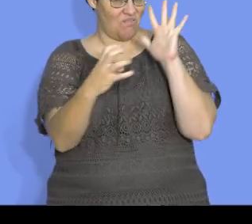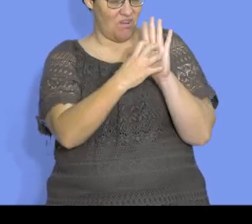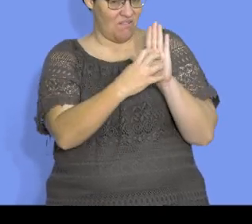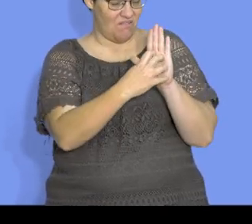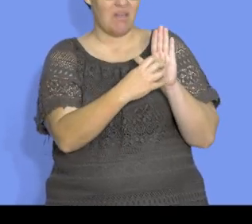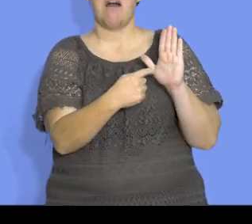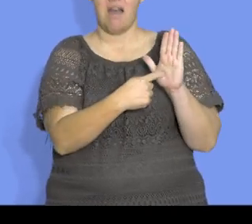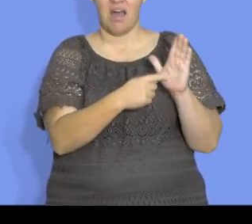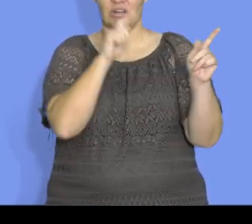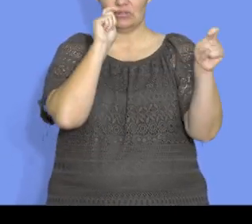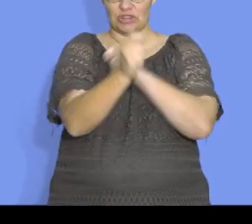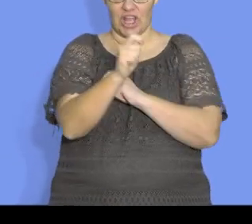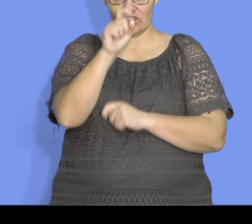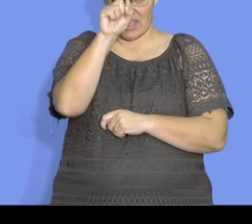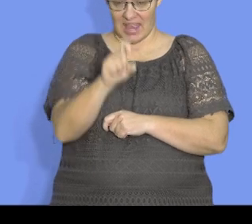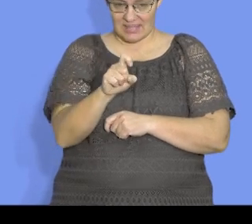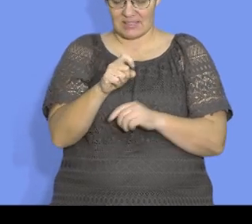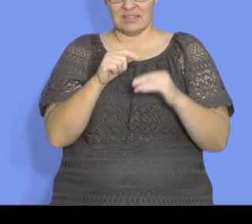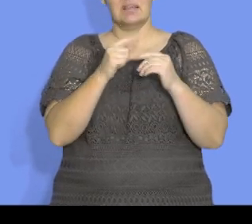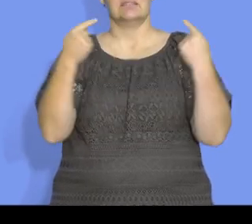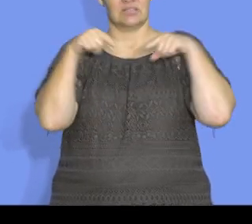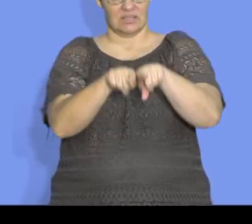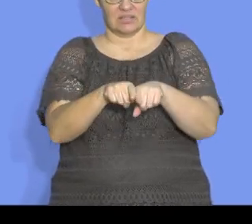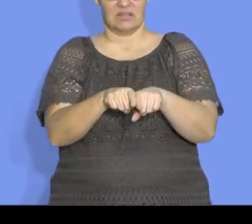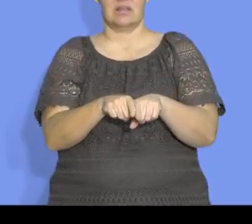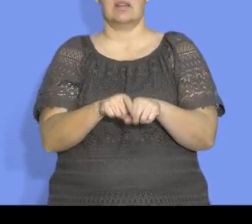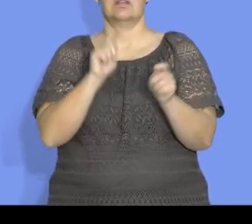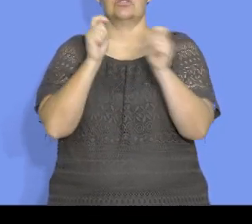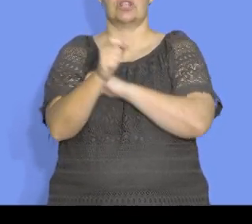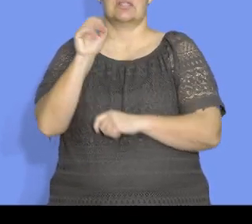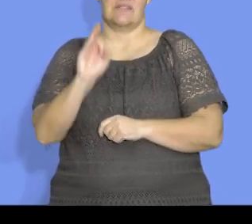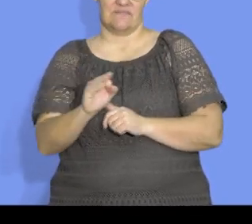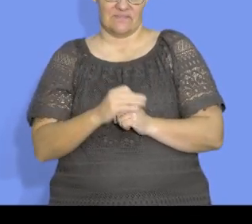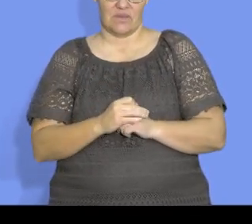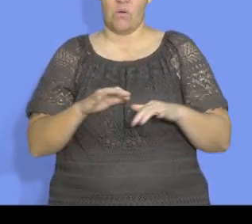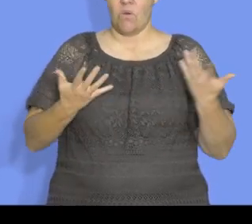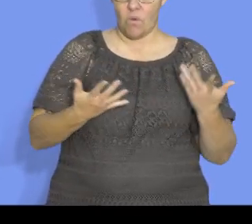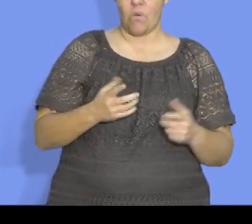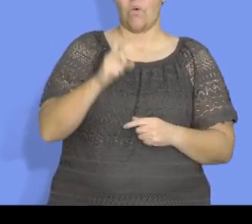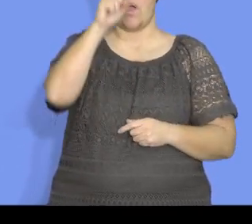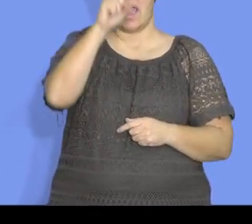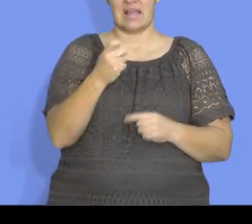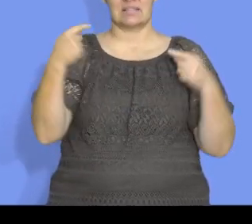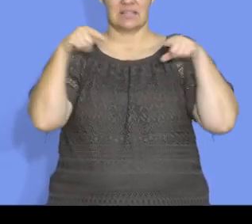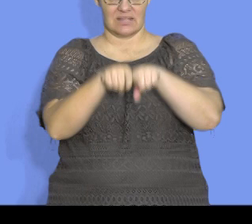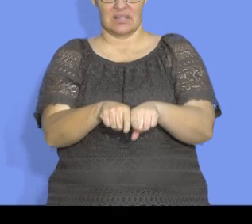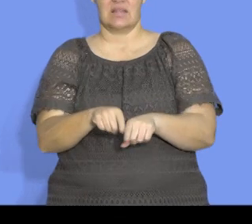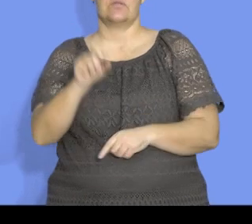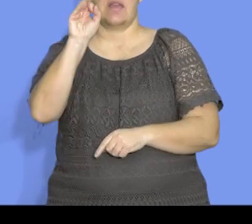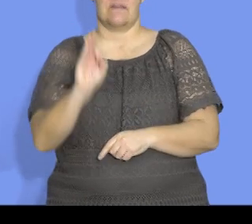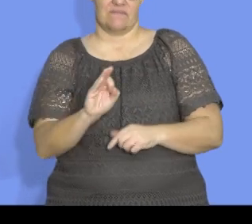the change in x is directly proportional to the change in f, or simply x is directly proportional to